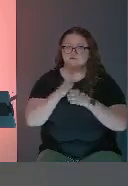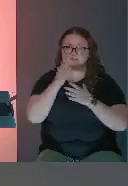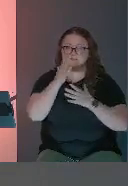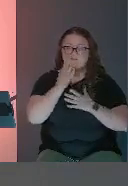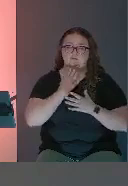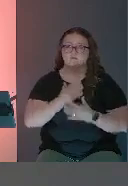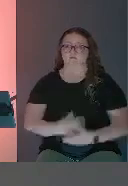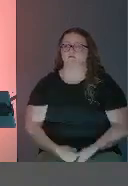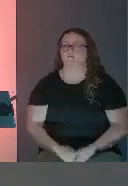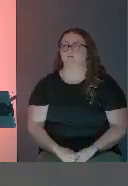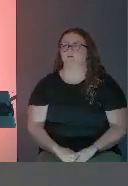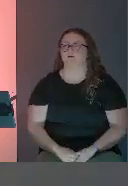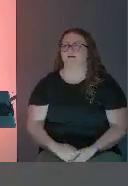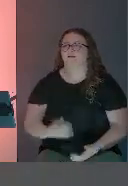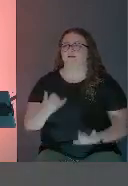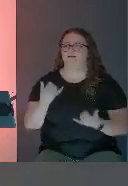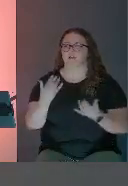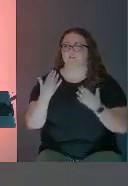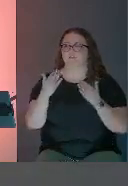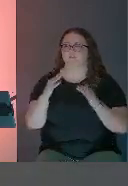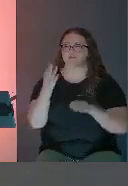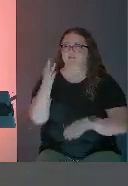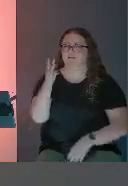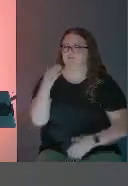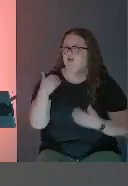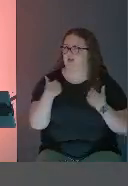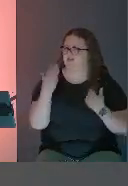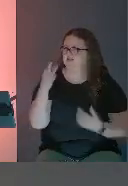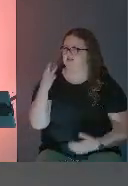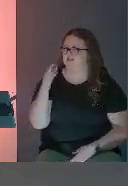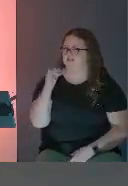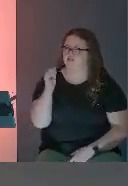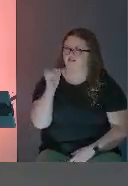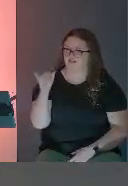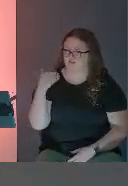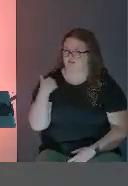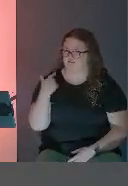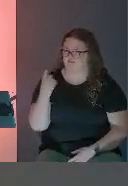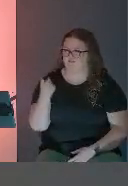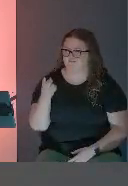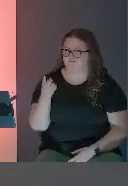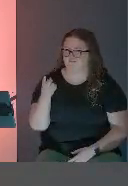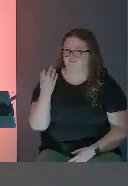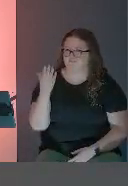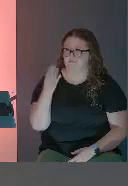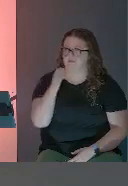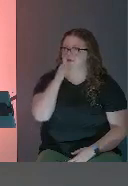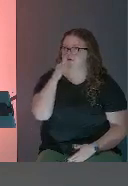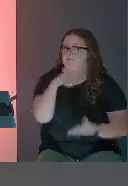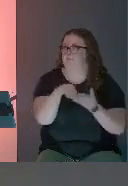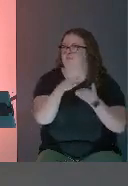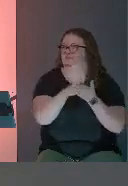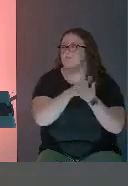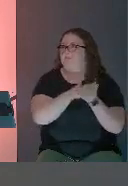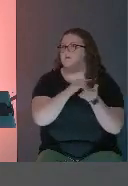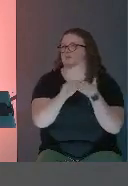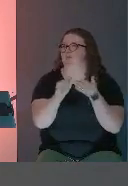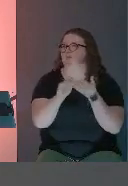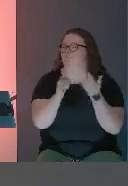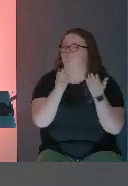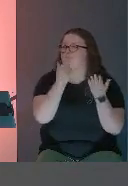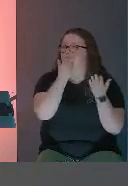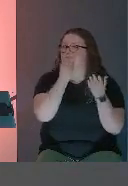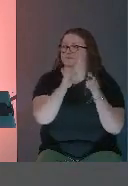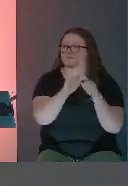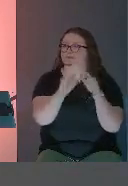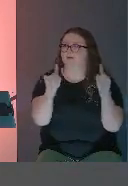Now look closely at the 16th verse. I don't know, do we have the 16th verse up, Jay? I might have not put it in the notes, but the 16th verse in the